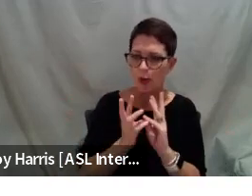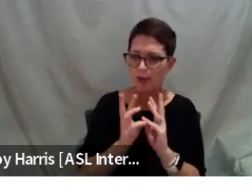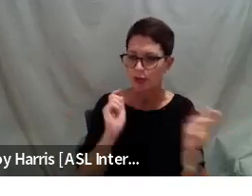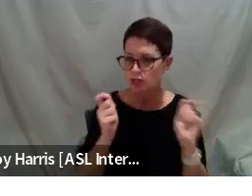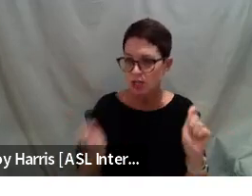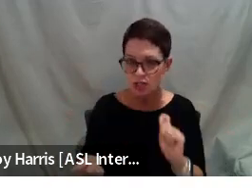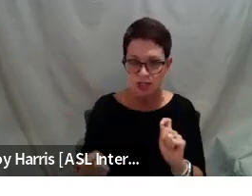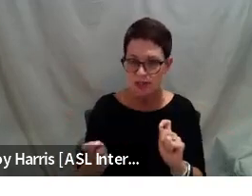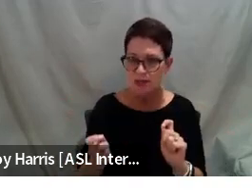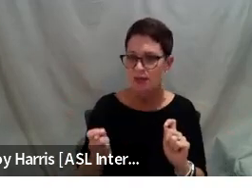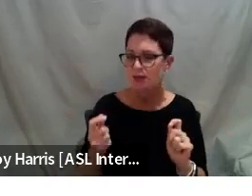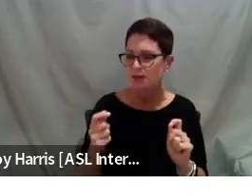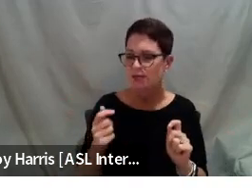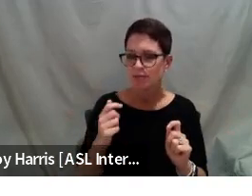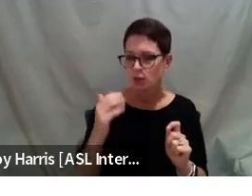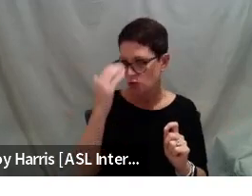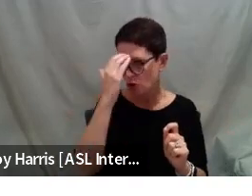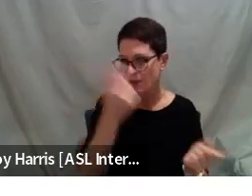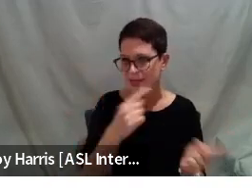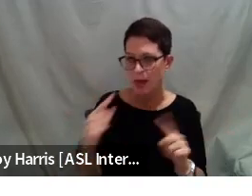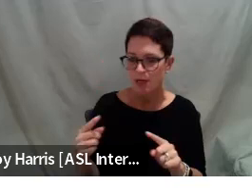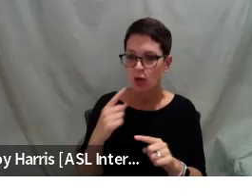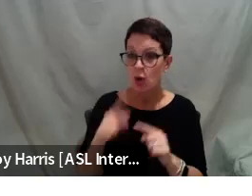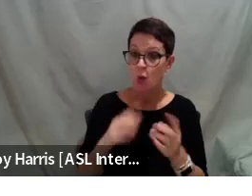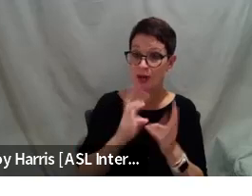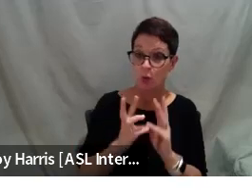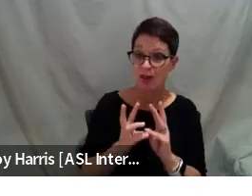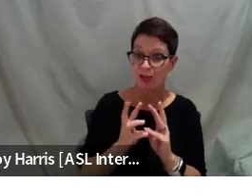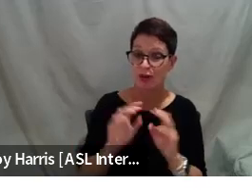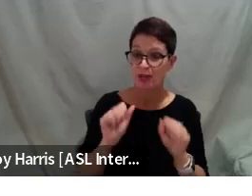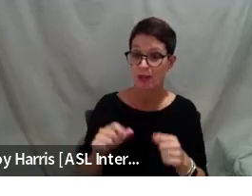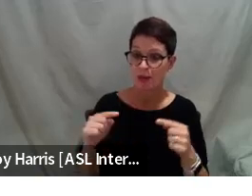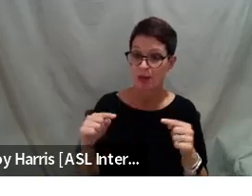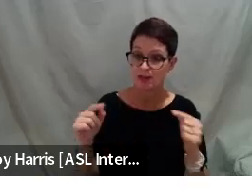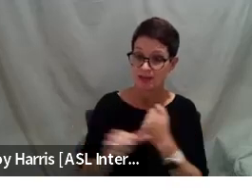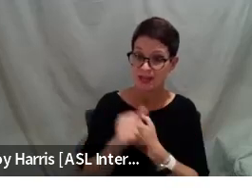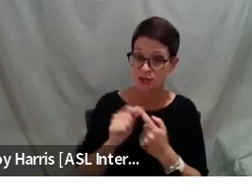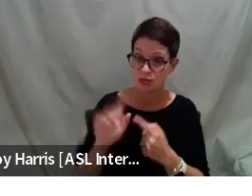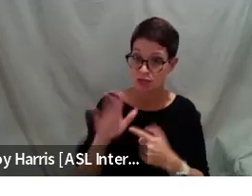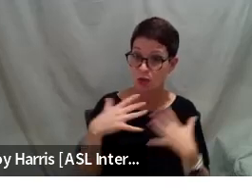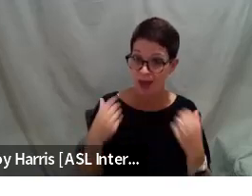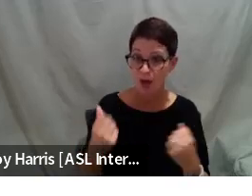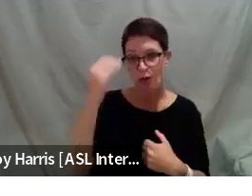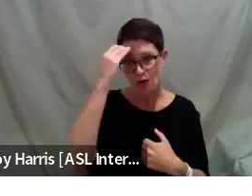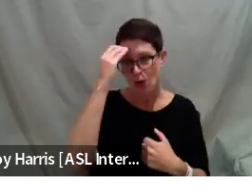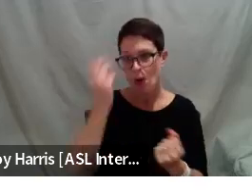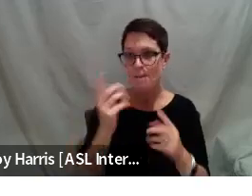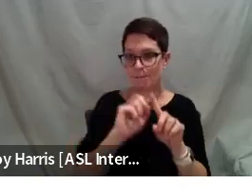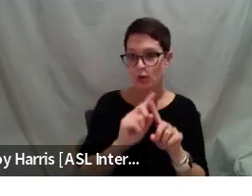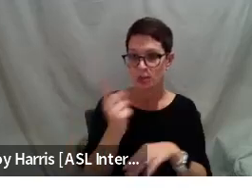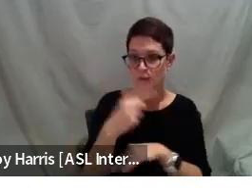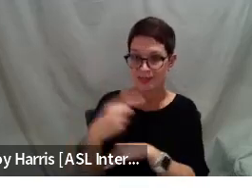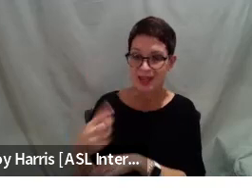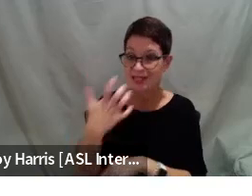conditions, and know when weather might be harmful to your health. Multiple days